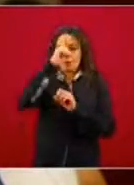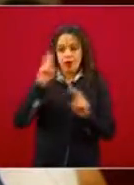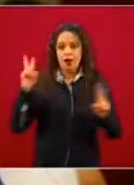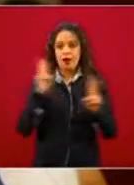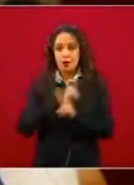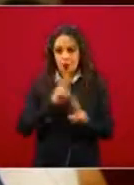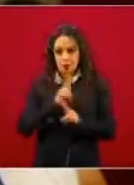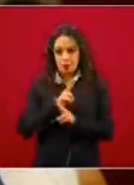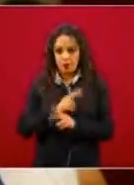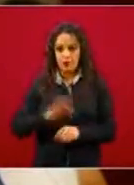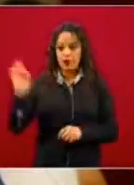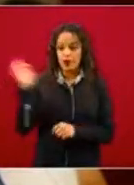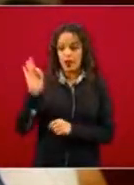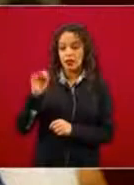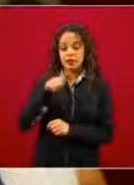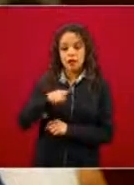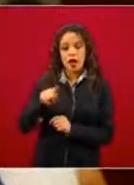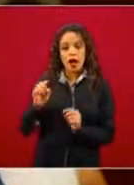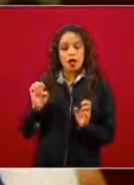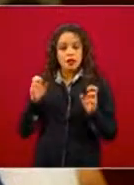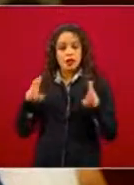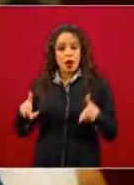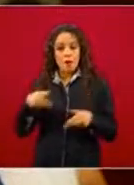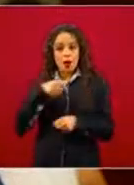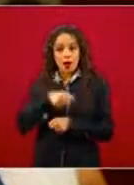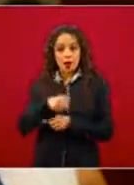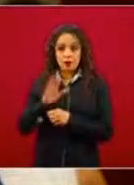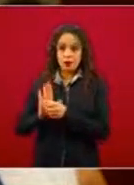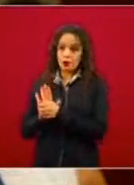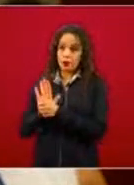on ventilators, and the flattening curve for